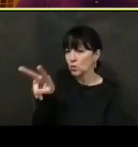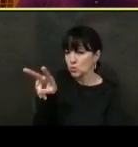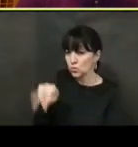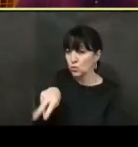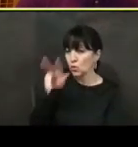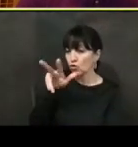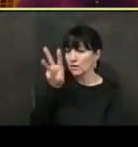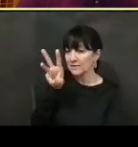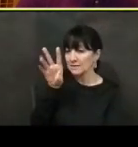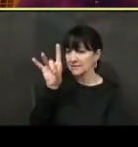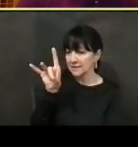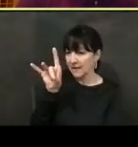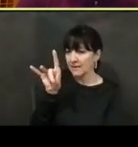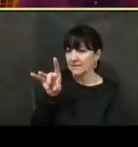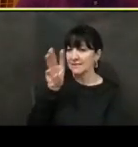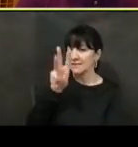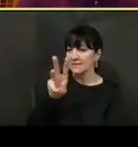302-368-6600.